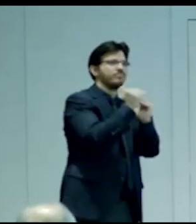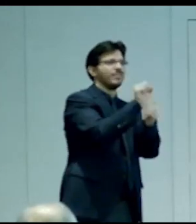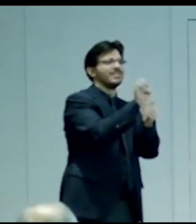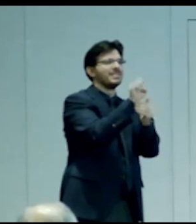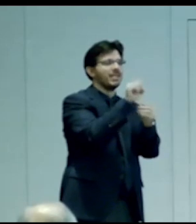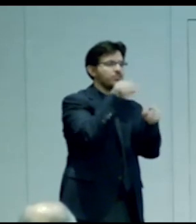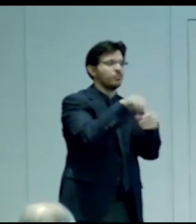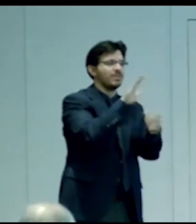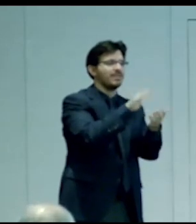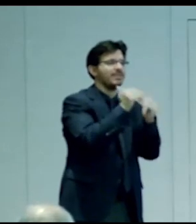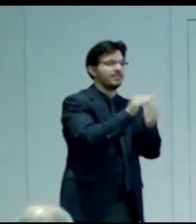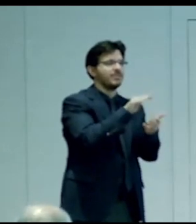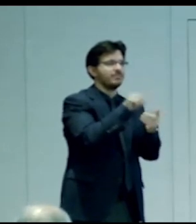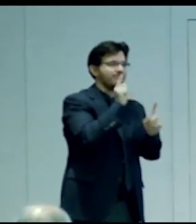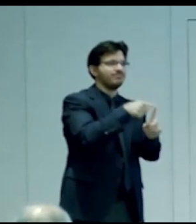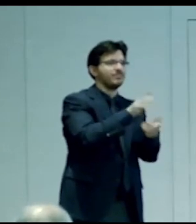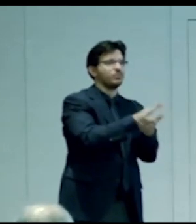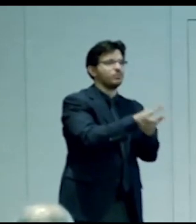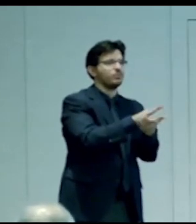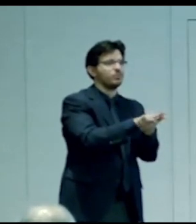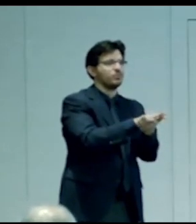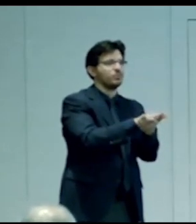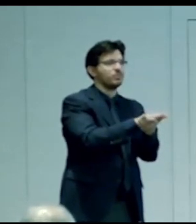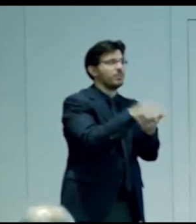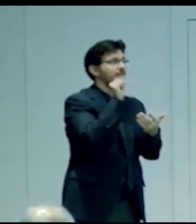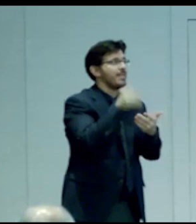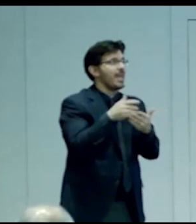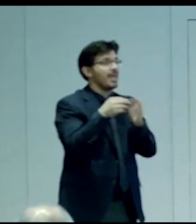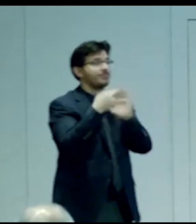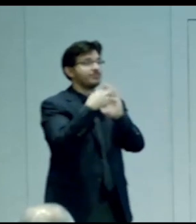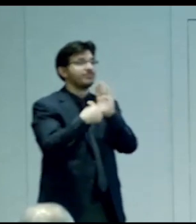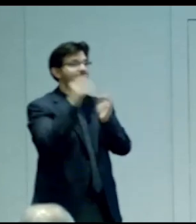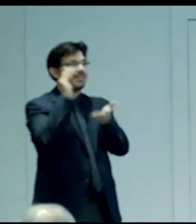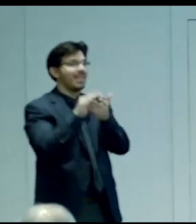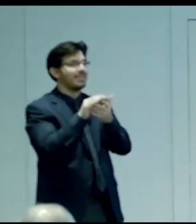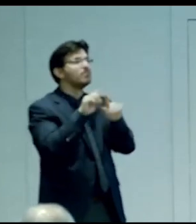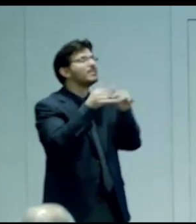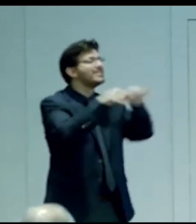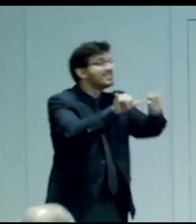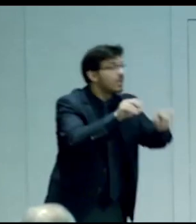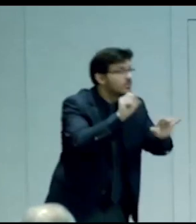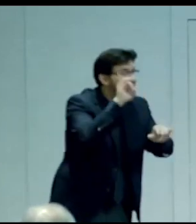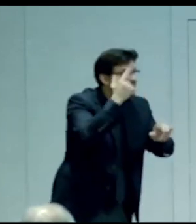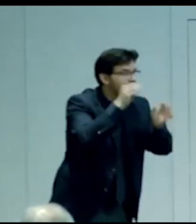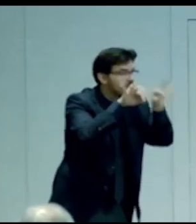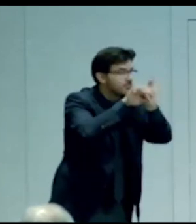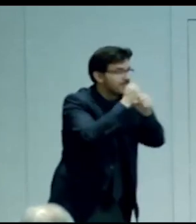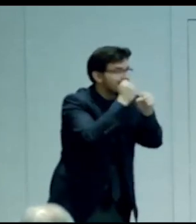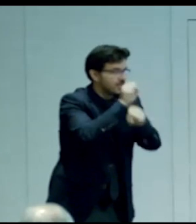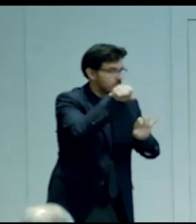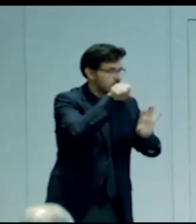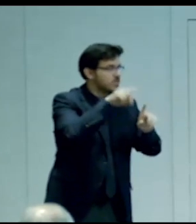measure. The estimate of the parameter was less. It was still significant. But what happened is that